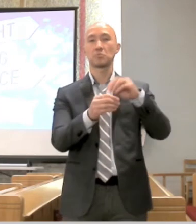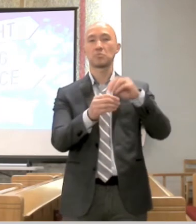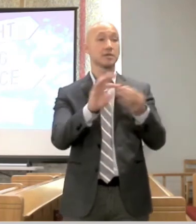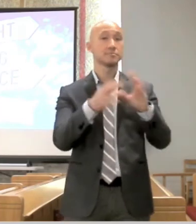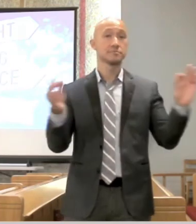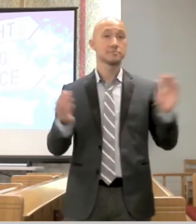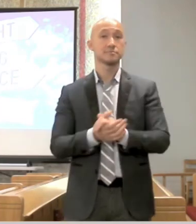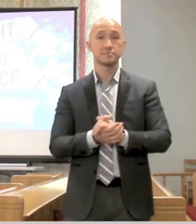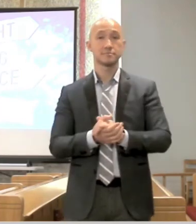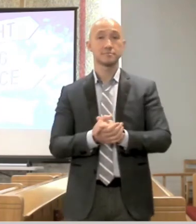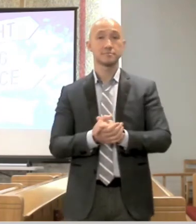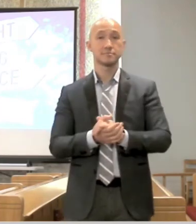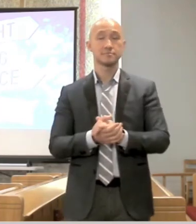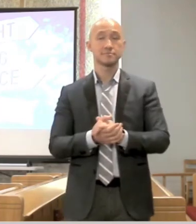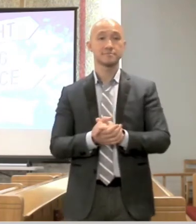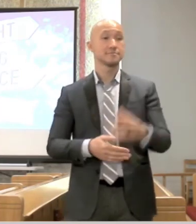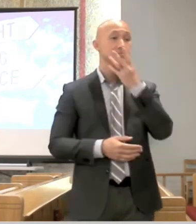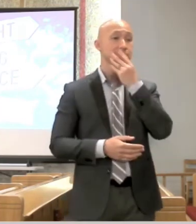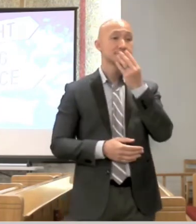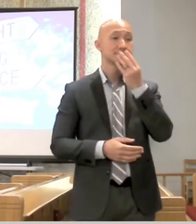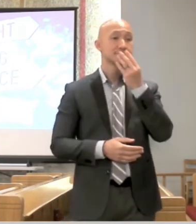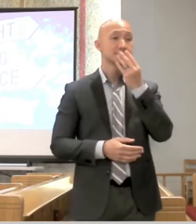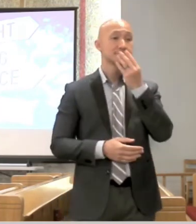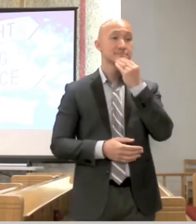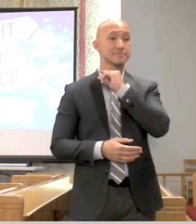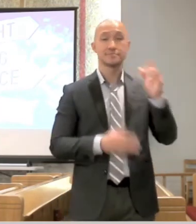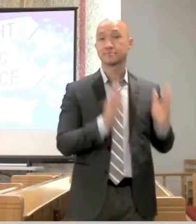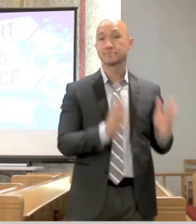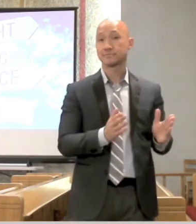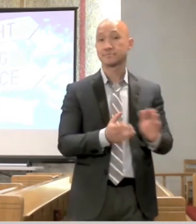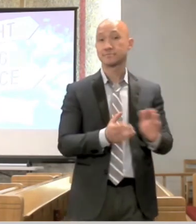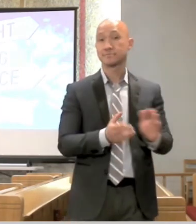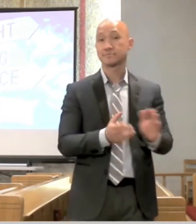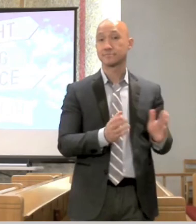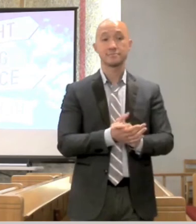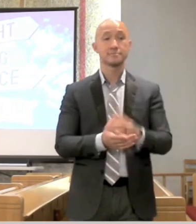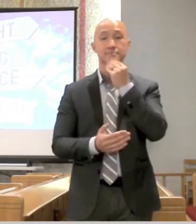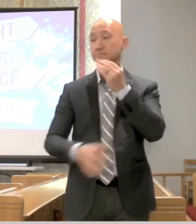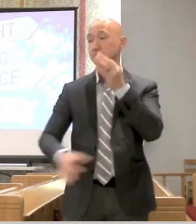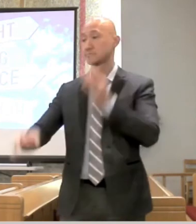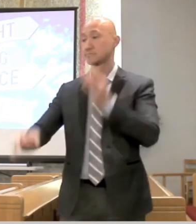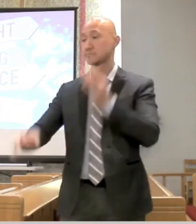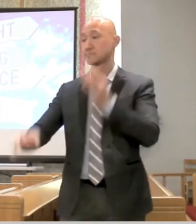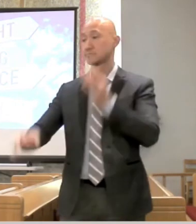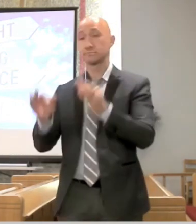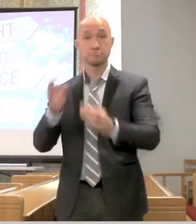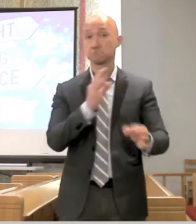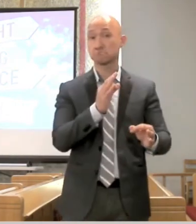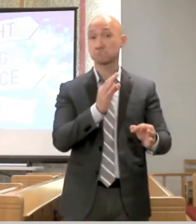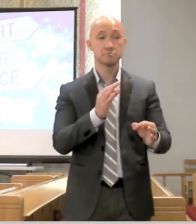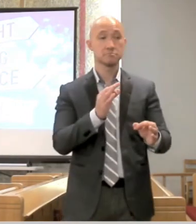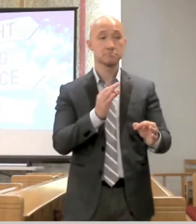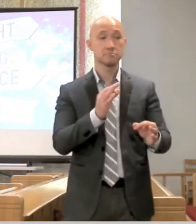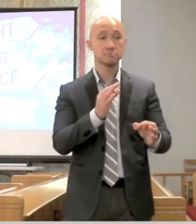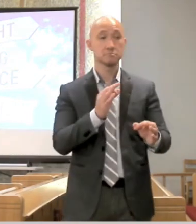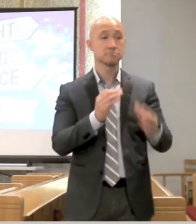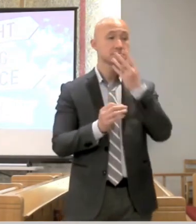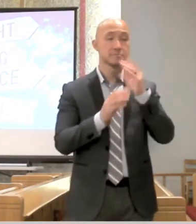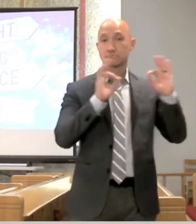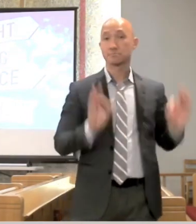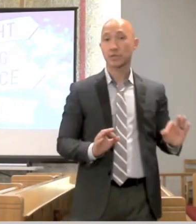for even the disciples, opportunities for Pilate, for Herod, for everybody involved. They are presented